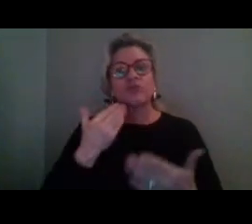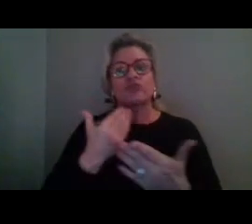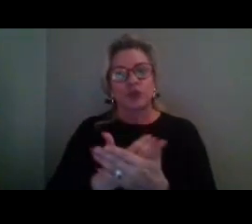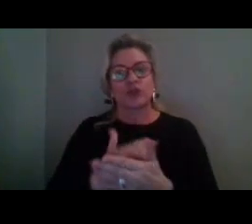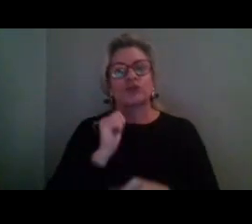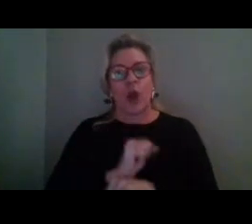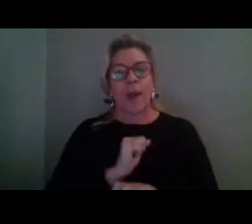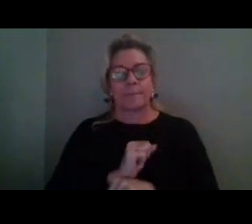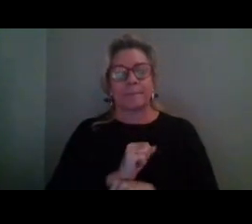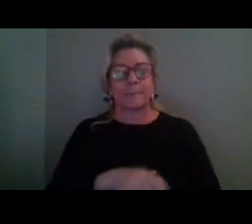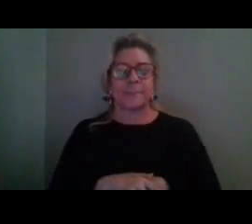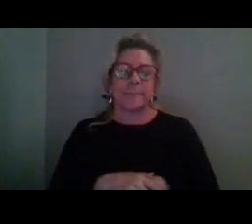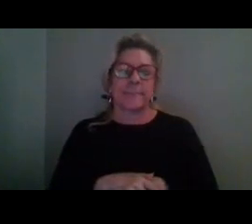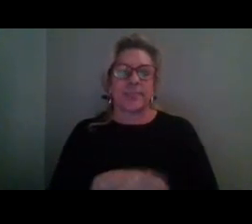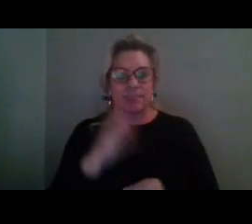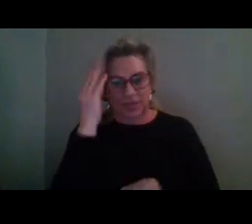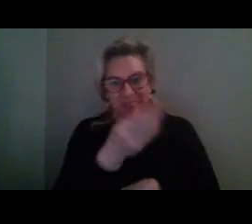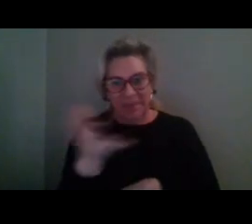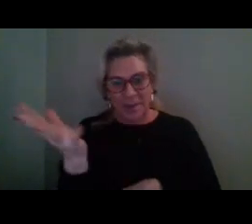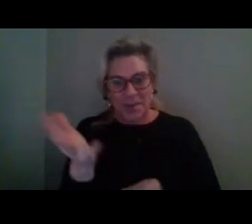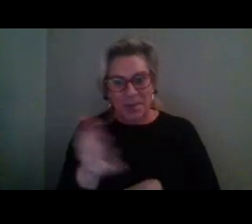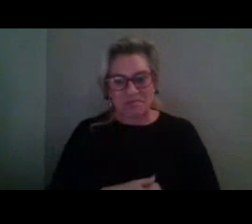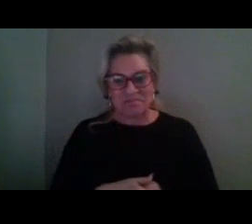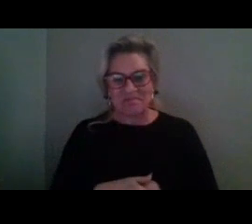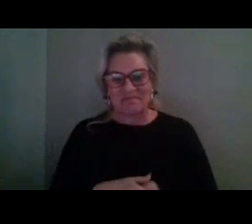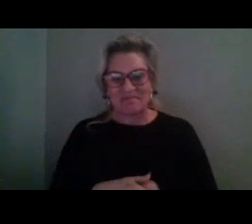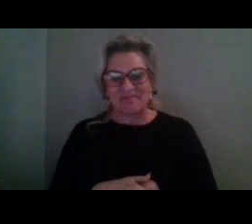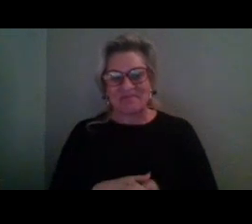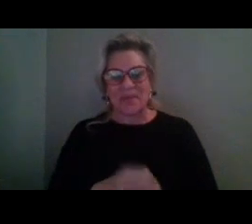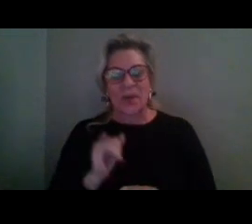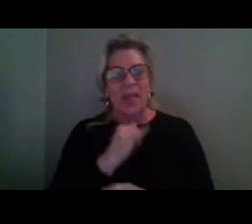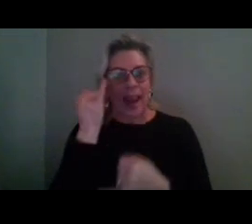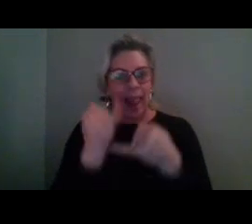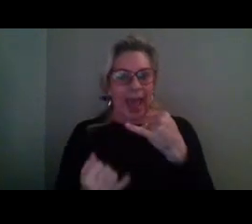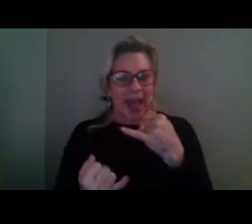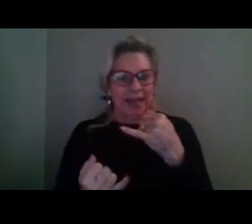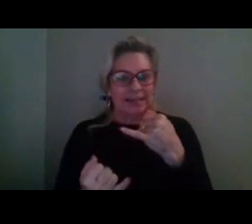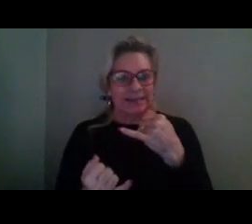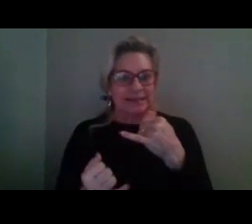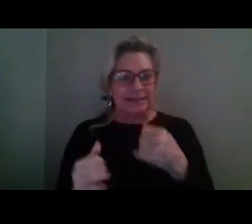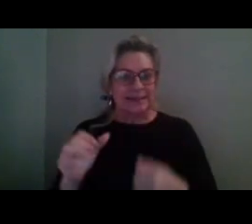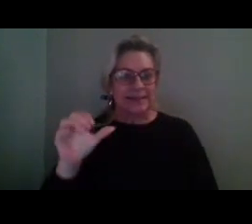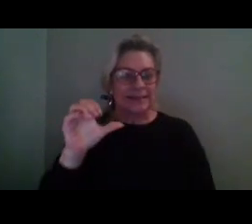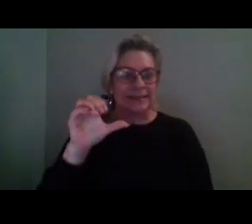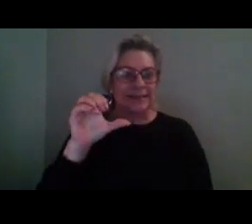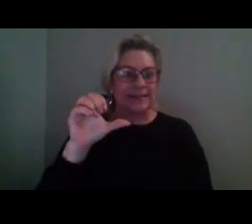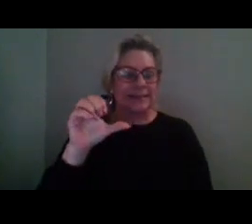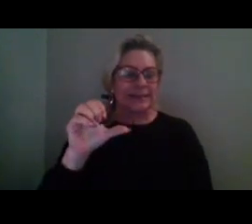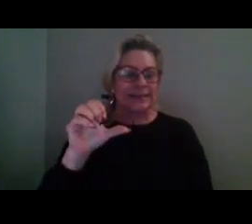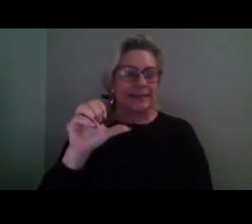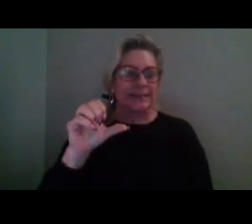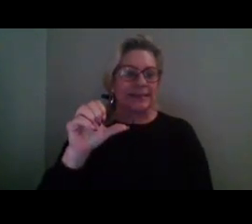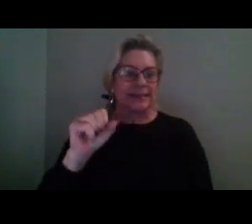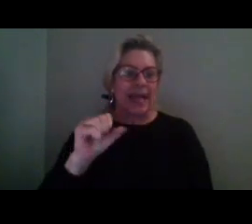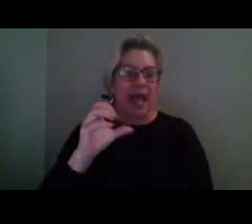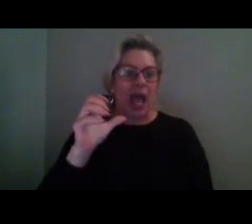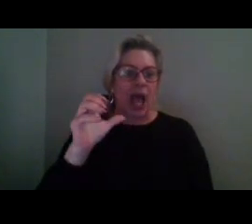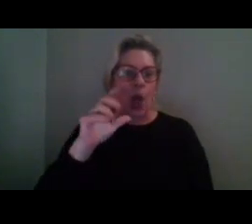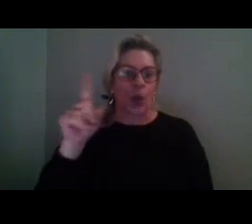job. Okay. And then last is the Santa Cruz County Coastal Rail Trail